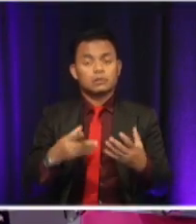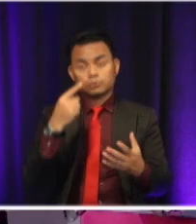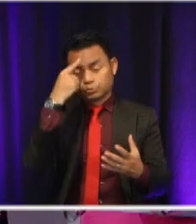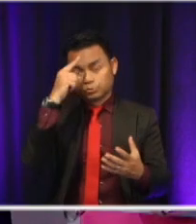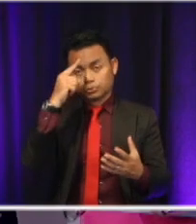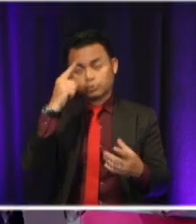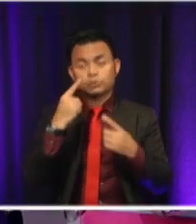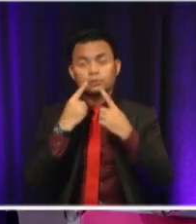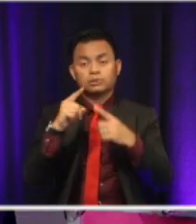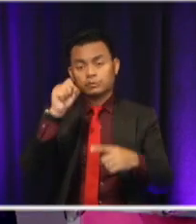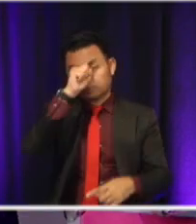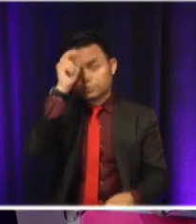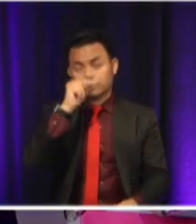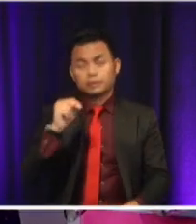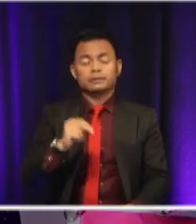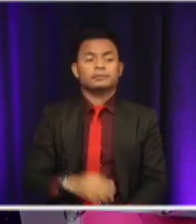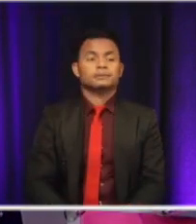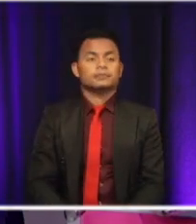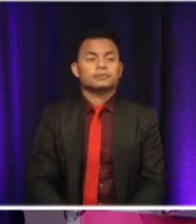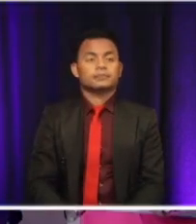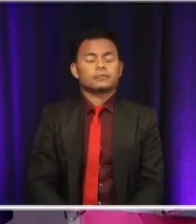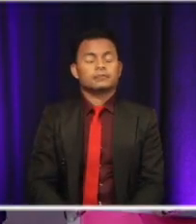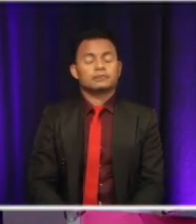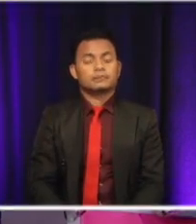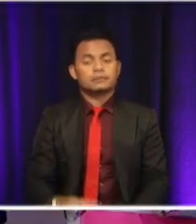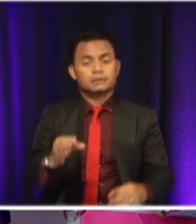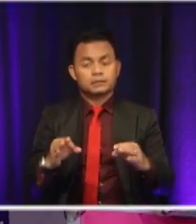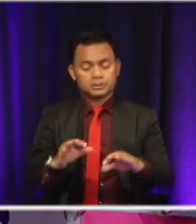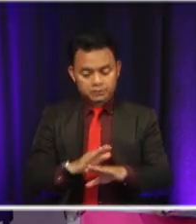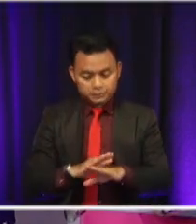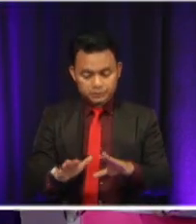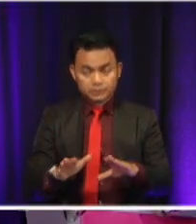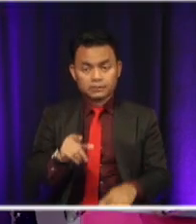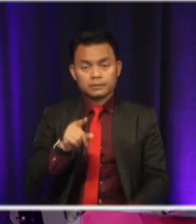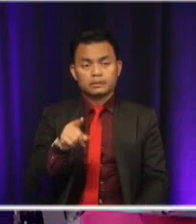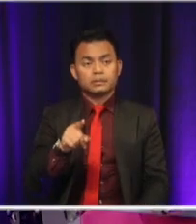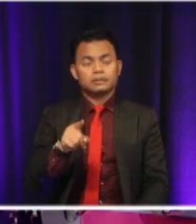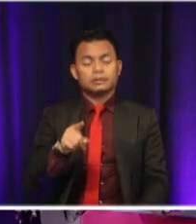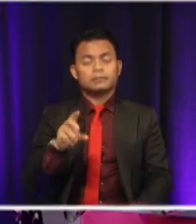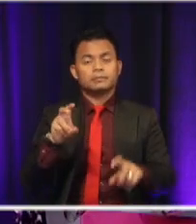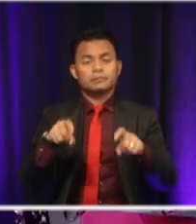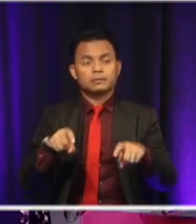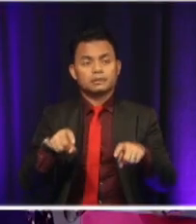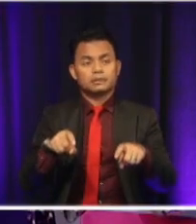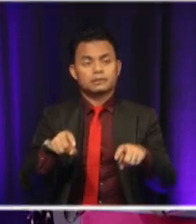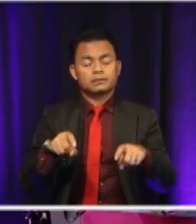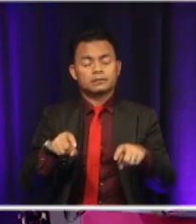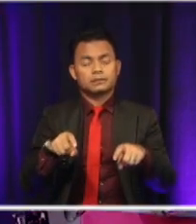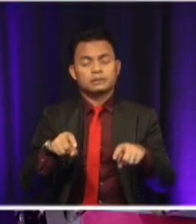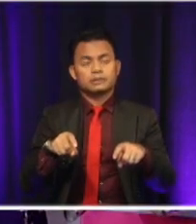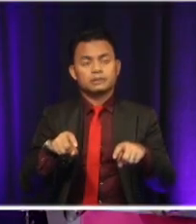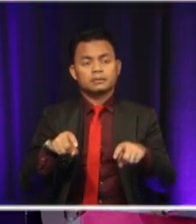entire response is going to consist of approximately 5 to 6 paragraphs